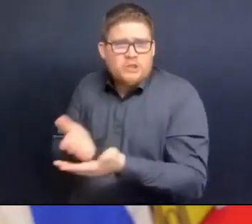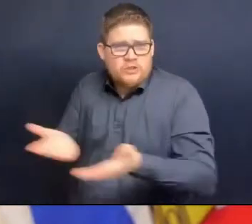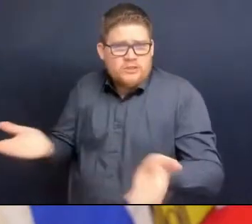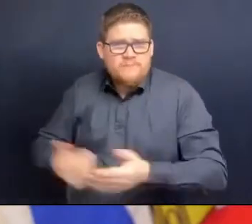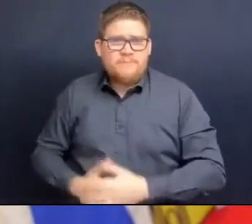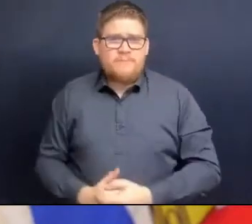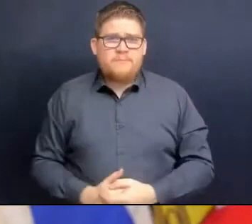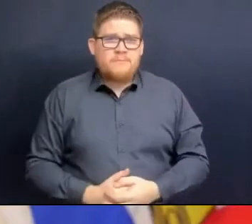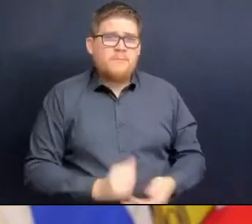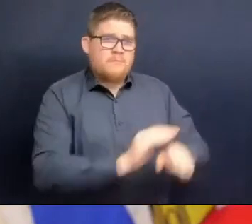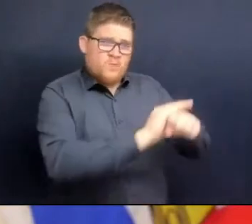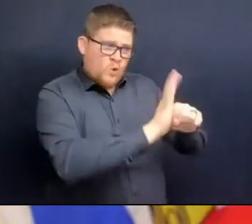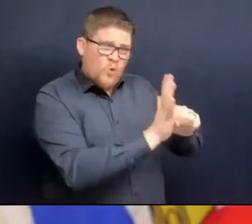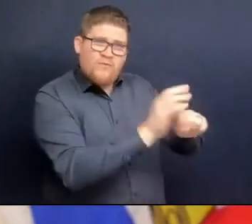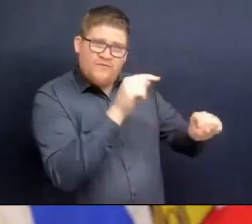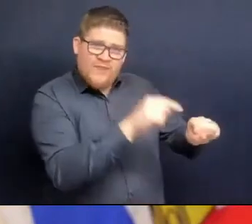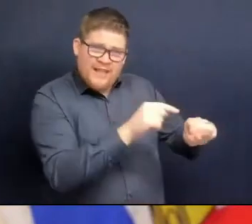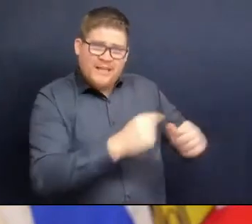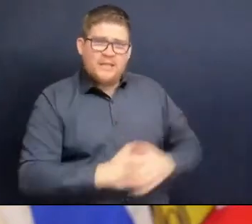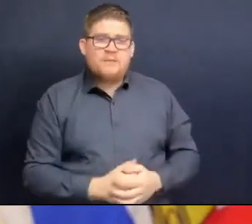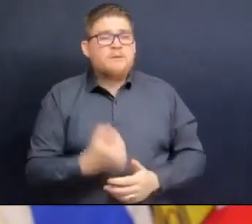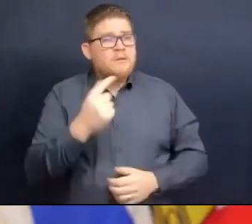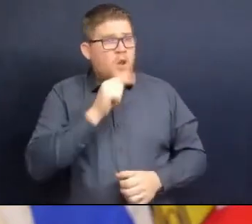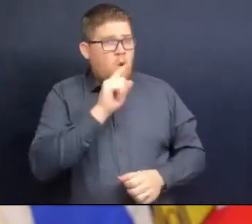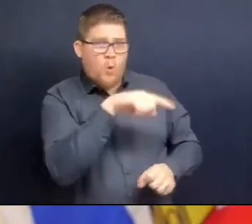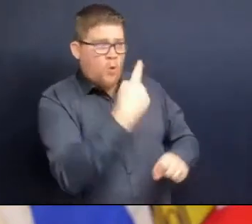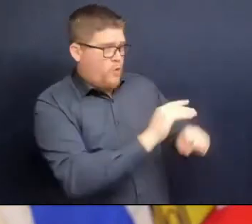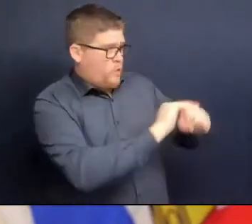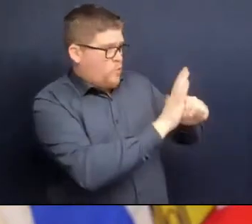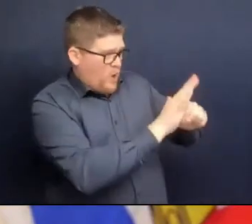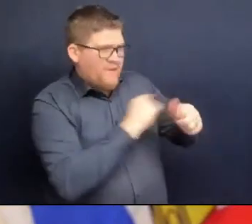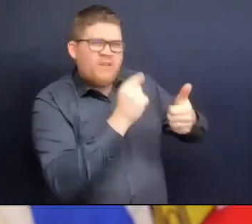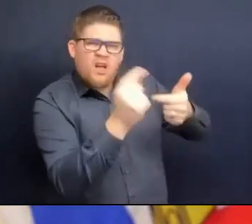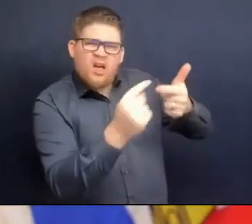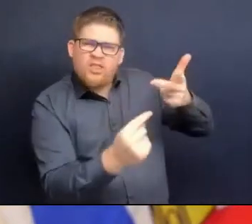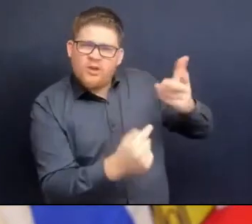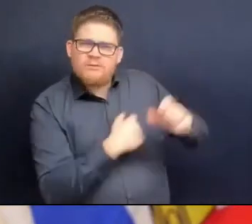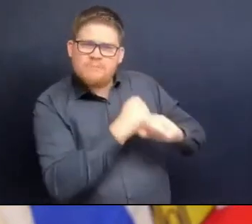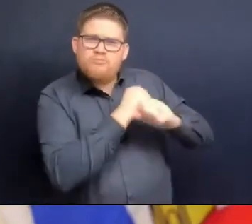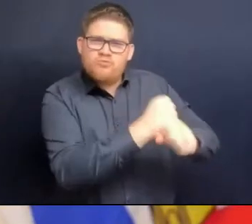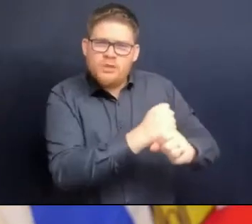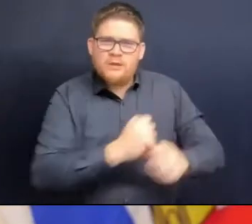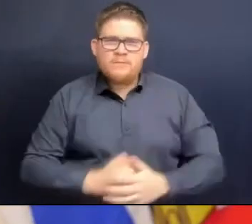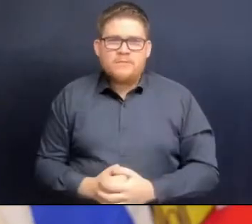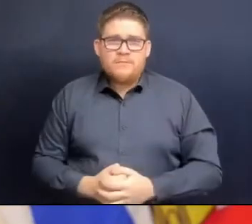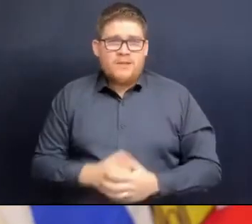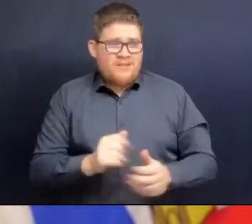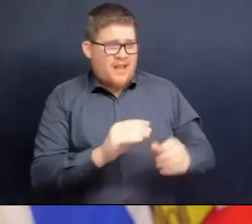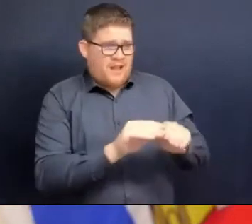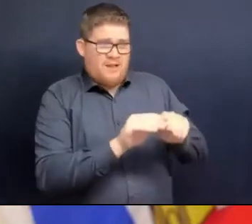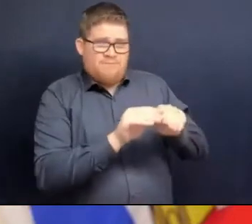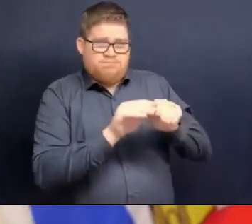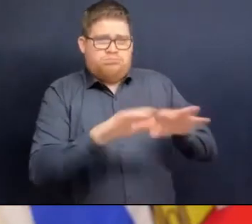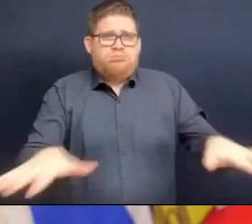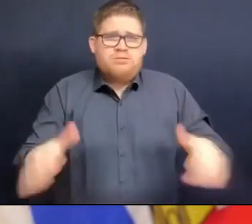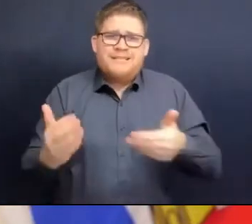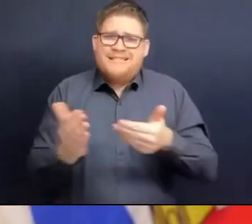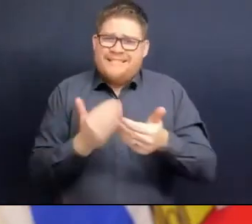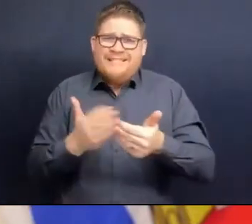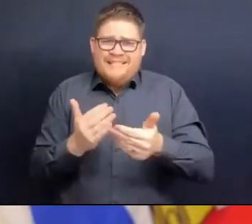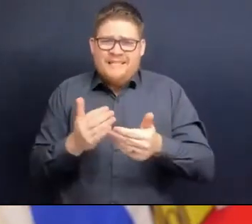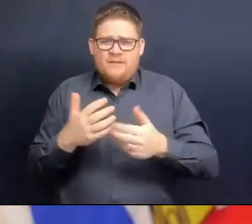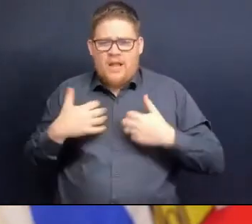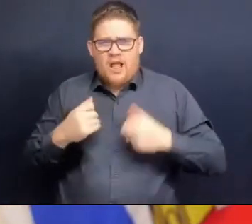not just for COVID, but for other things that we know can be spread in a healthcare setting. So That's a future discussion, whether we're